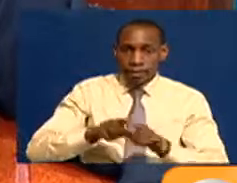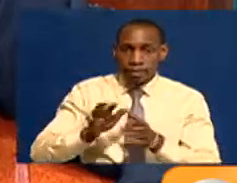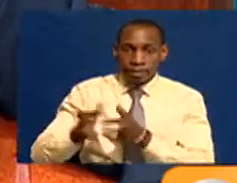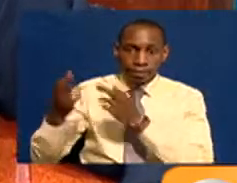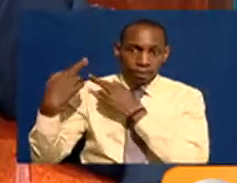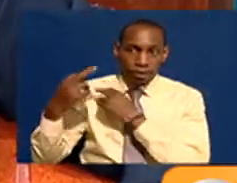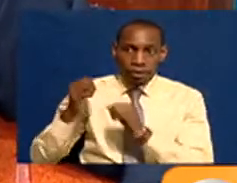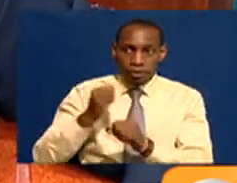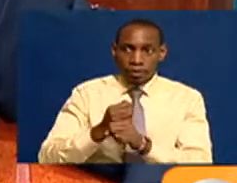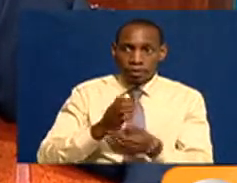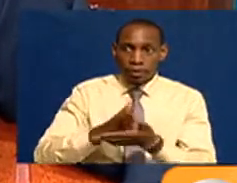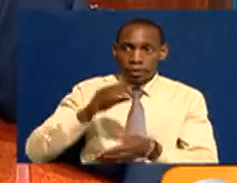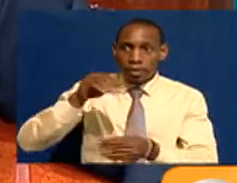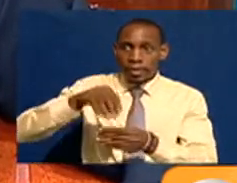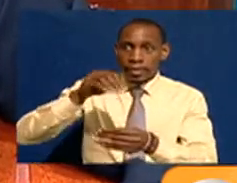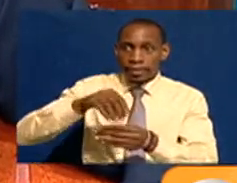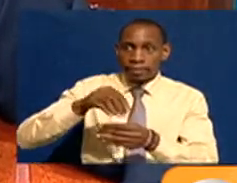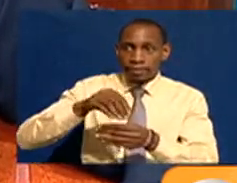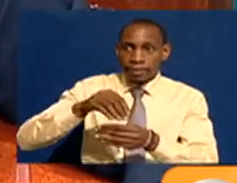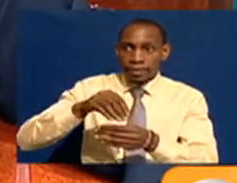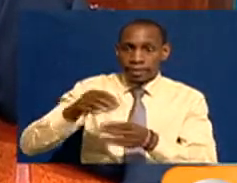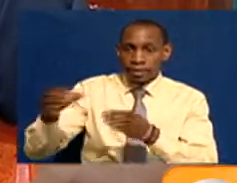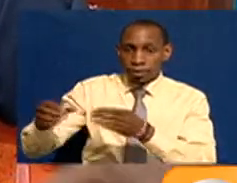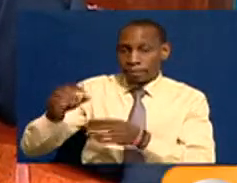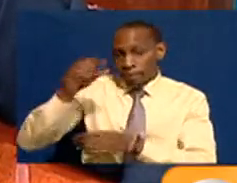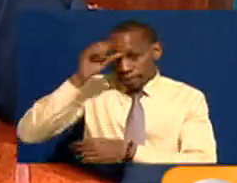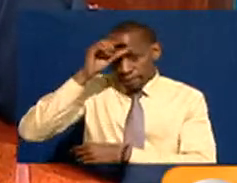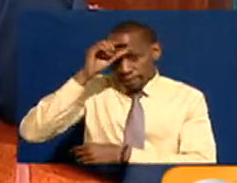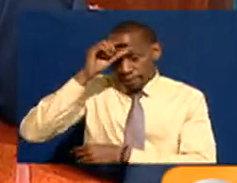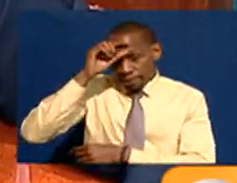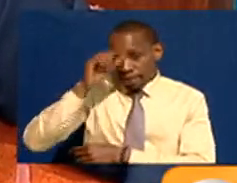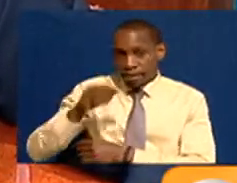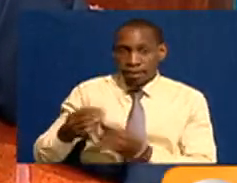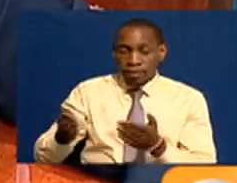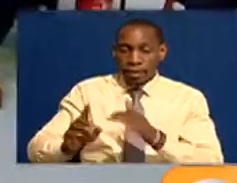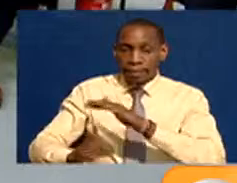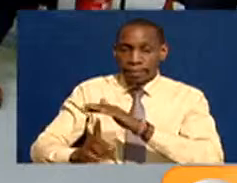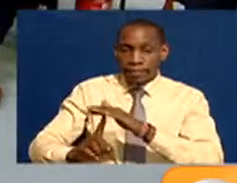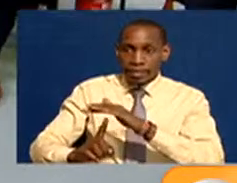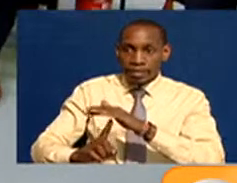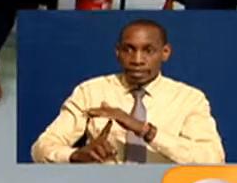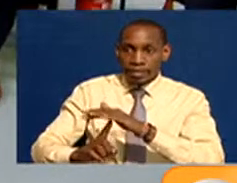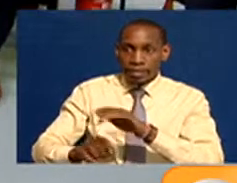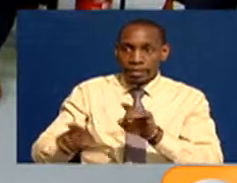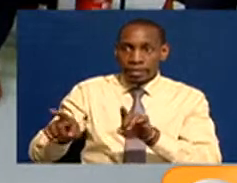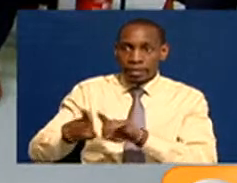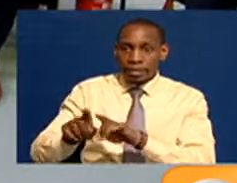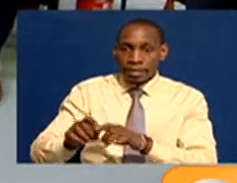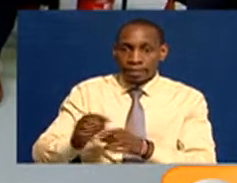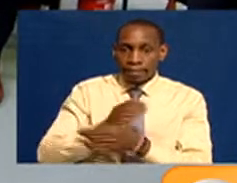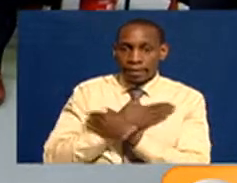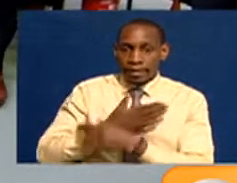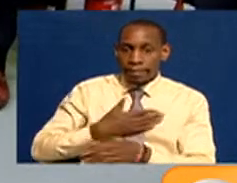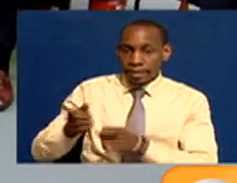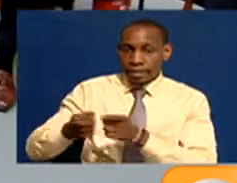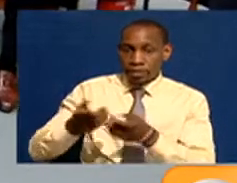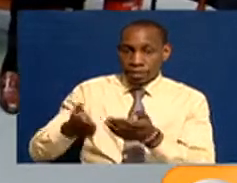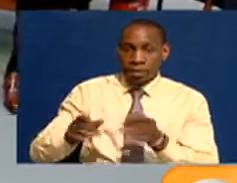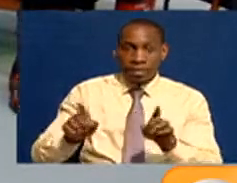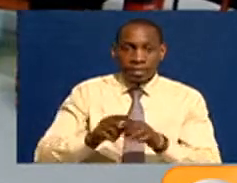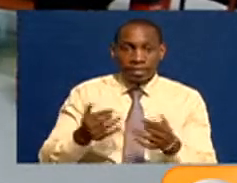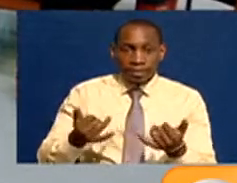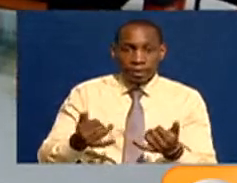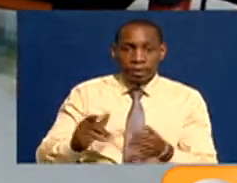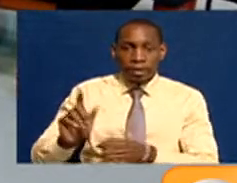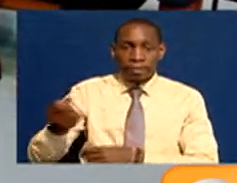is being played by the investment arm of government at the ministry that my colleague is running here. Yes. And that's why you heard